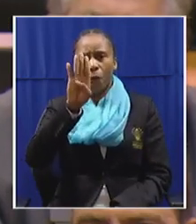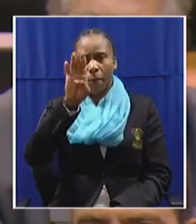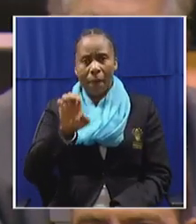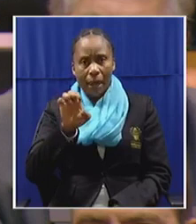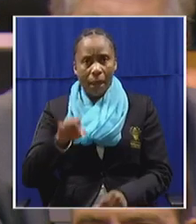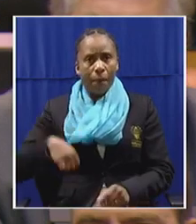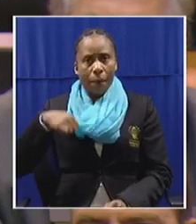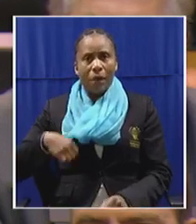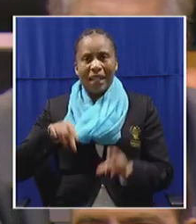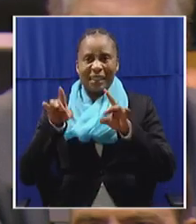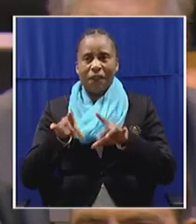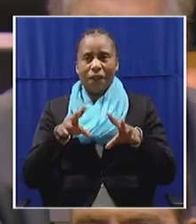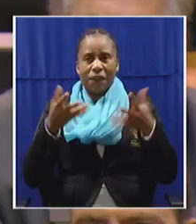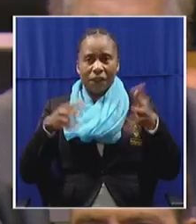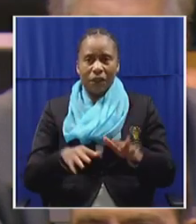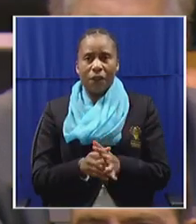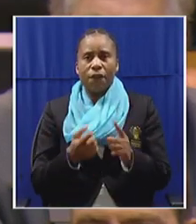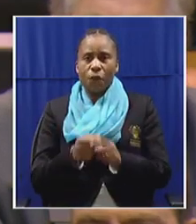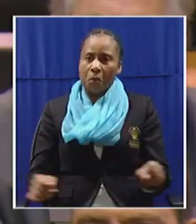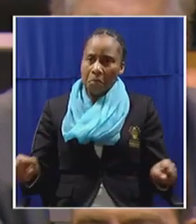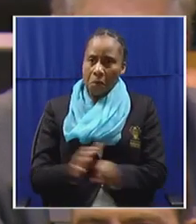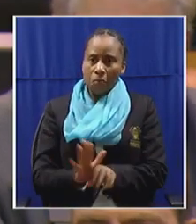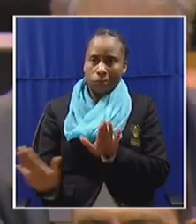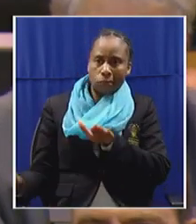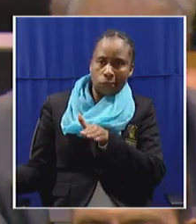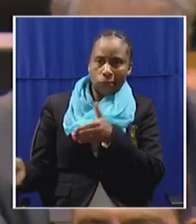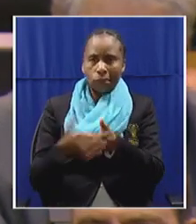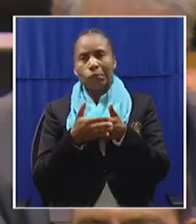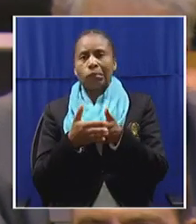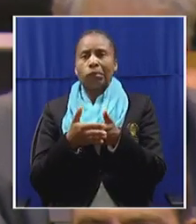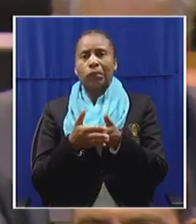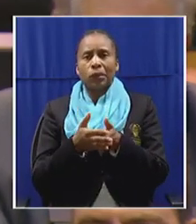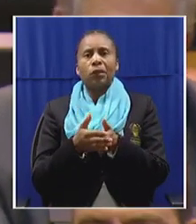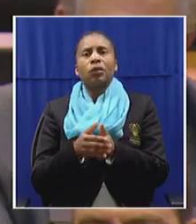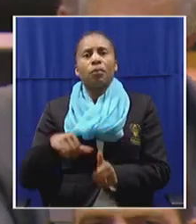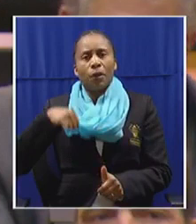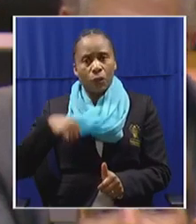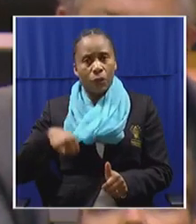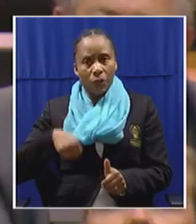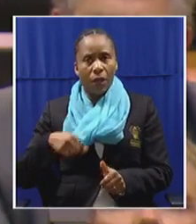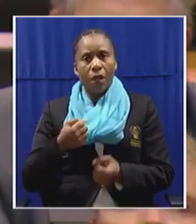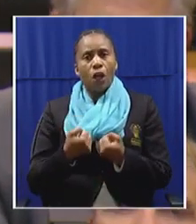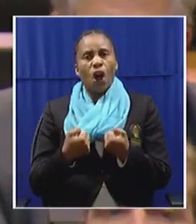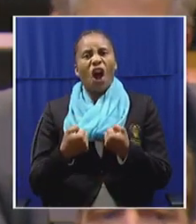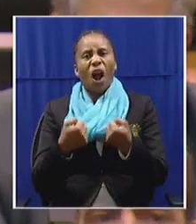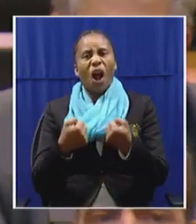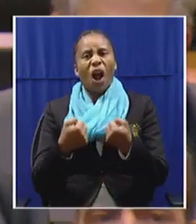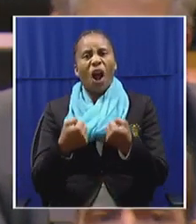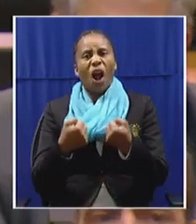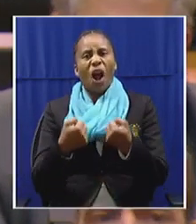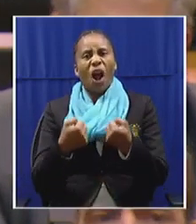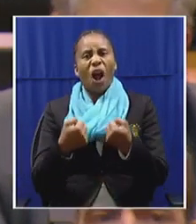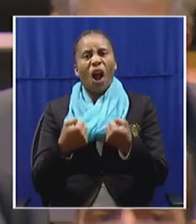of a complete shutdown of the municipality. Vehicles and banking accounts of this municipality have